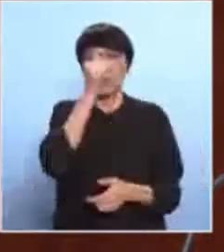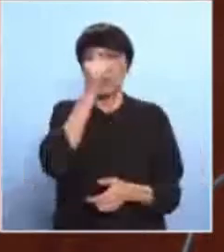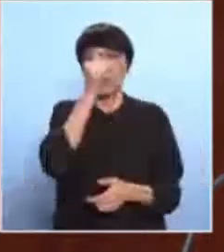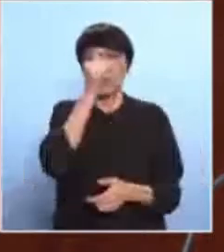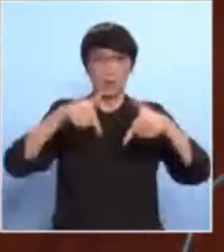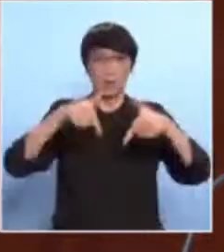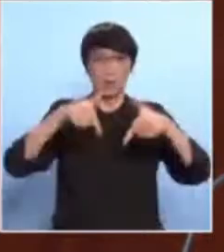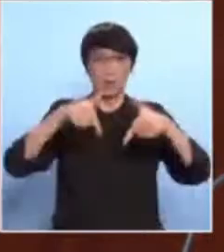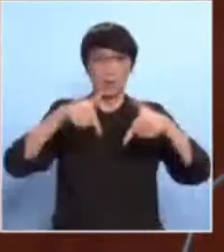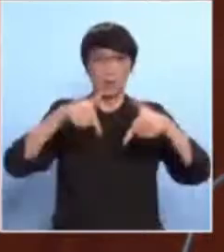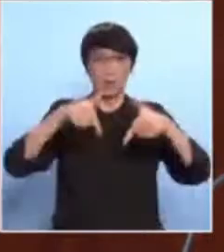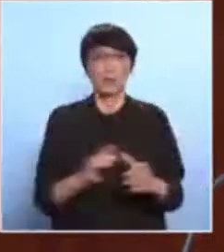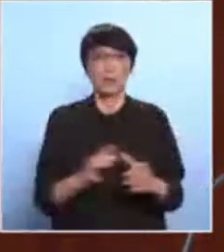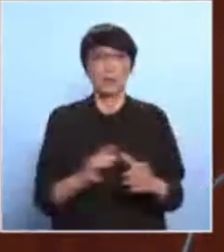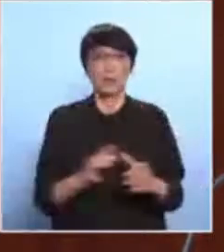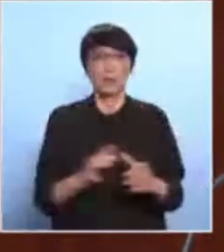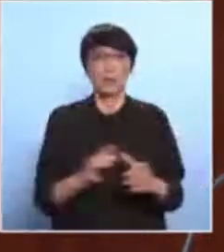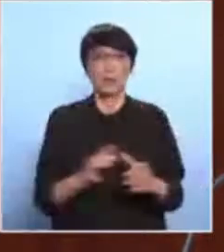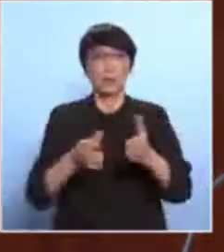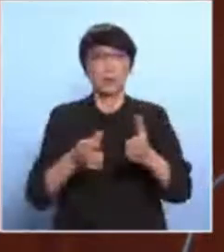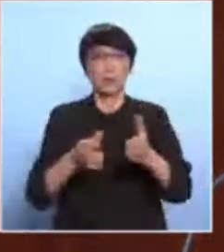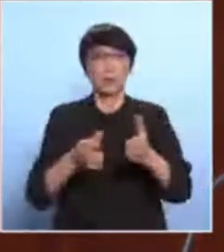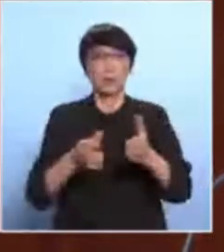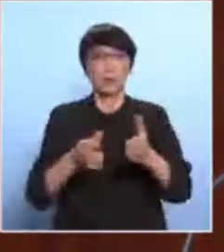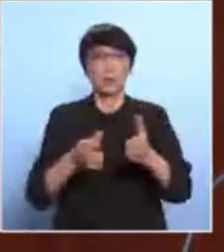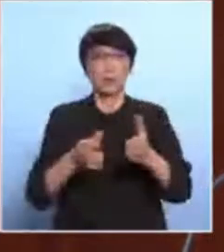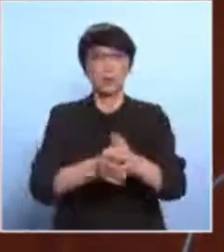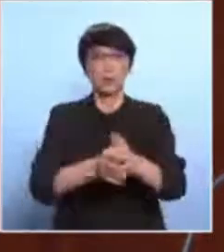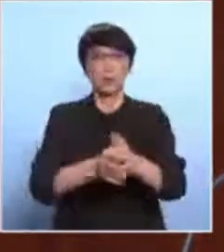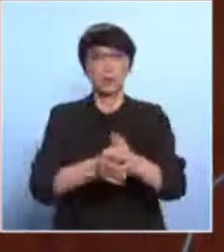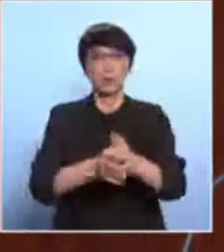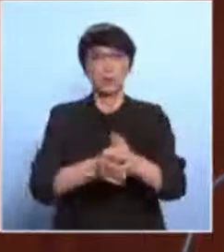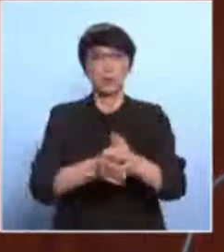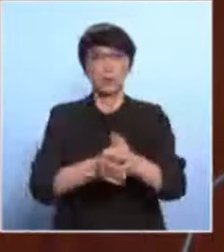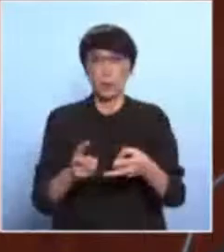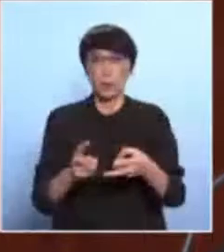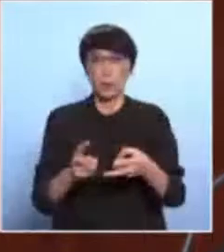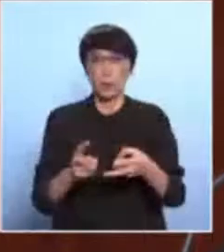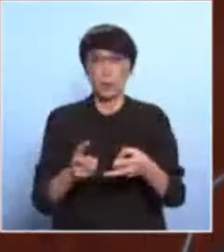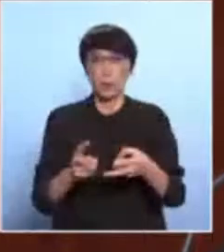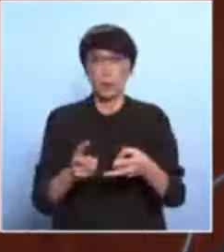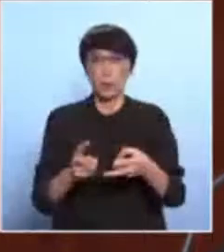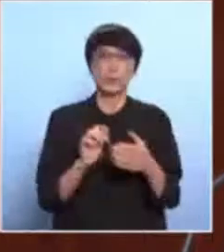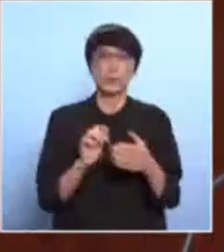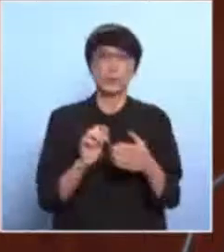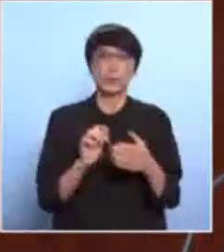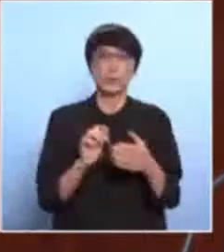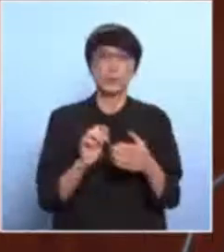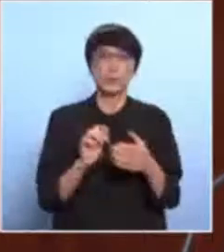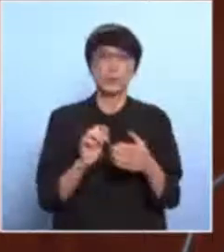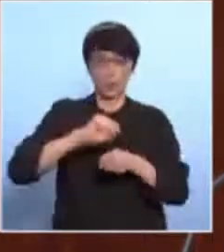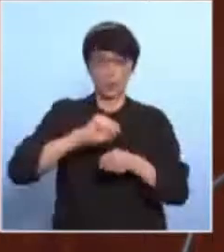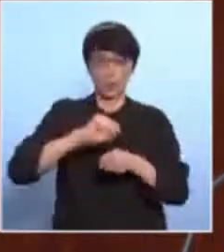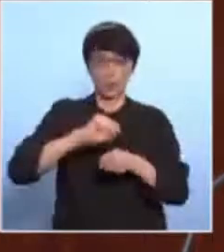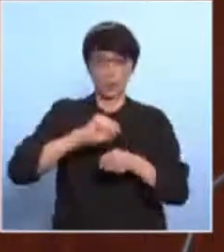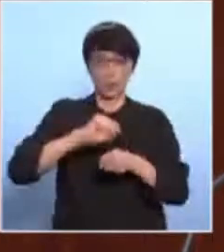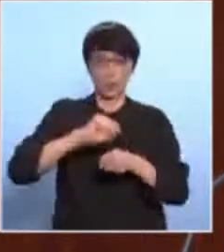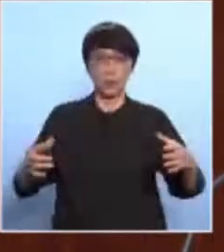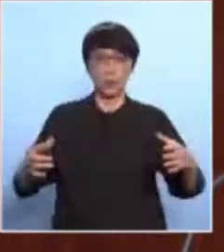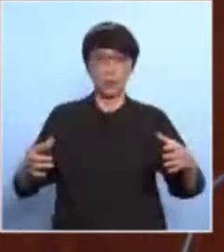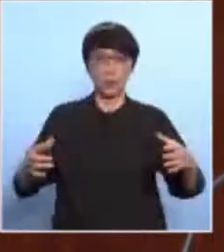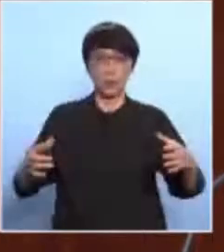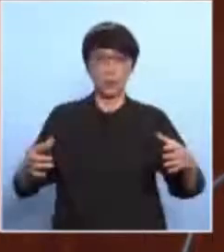Tei South. 2. Enhance URA's